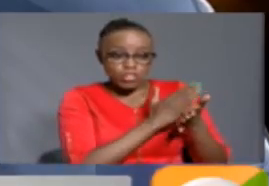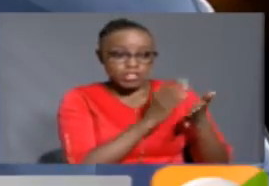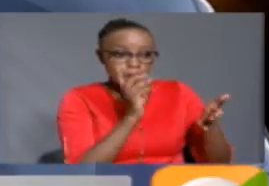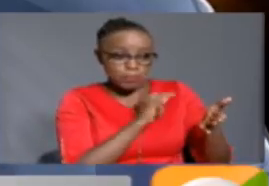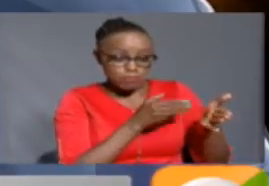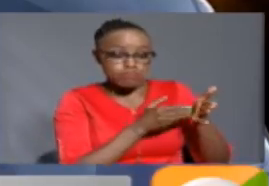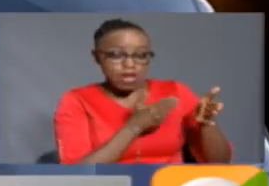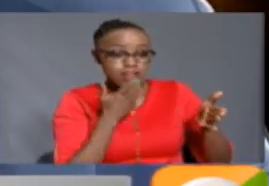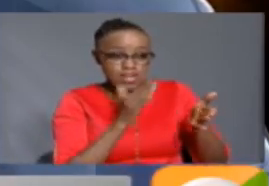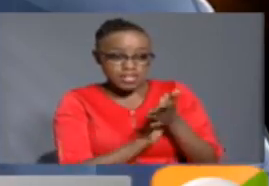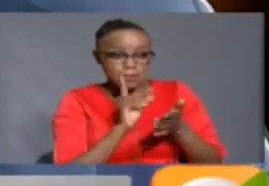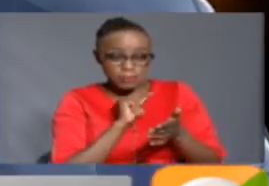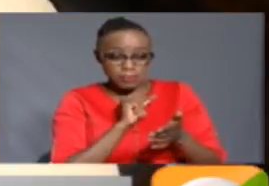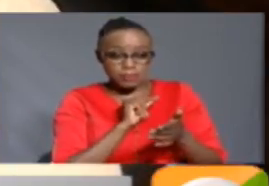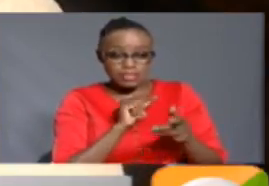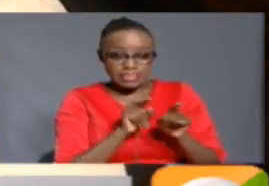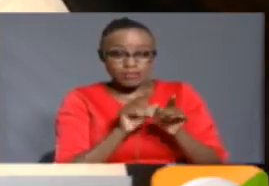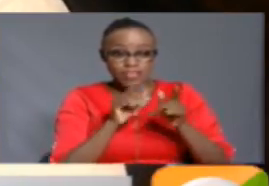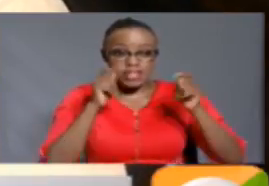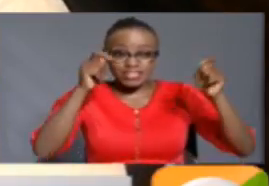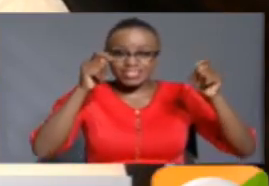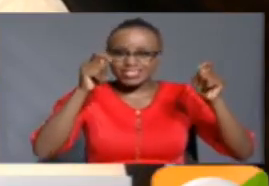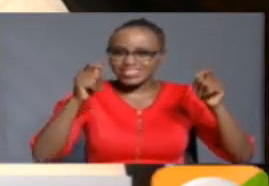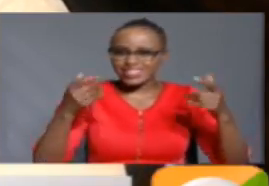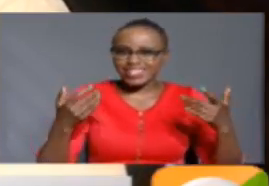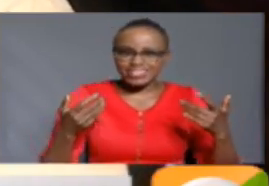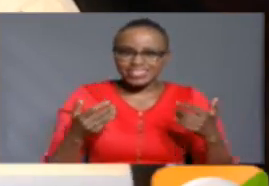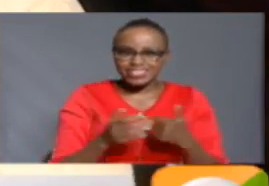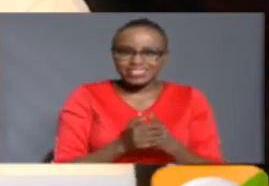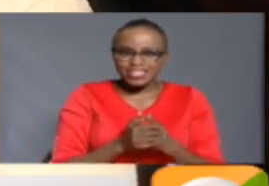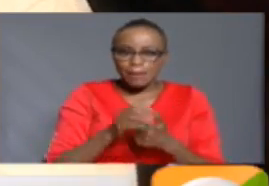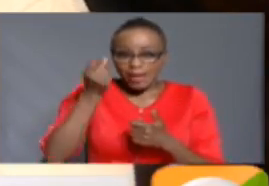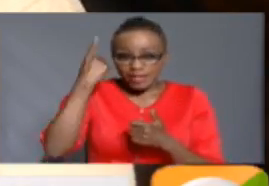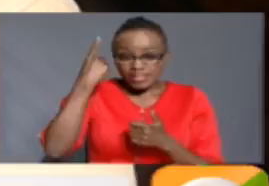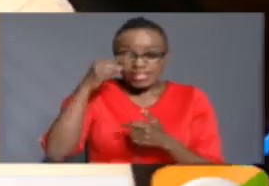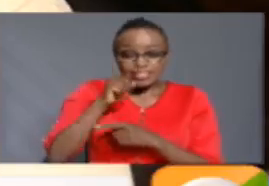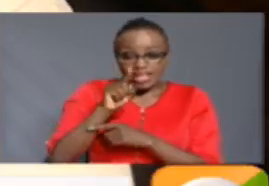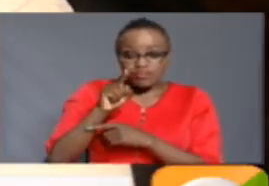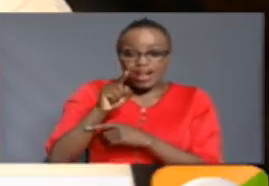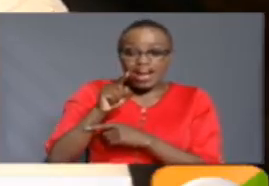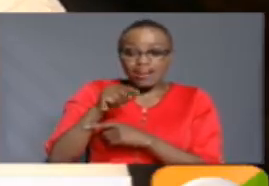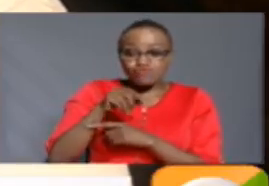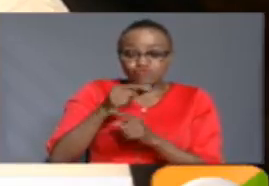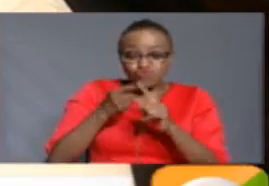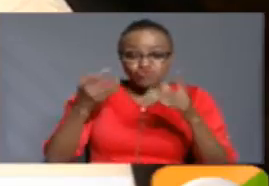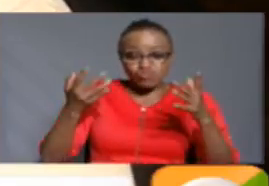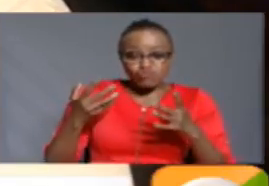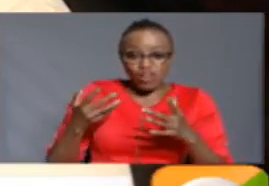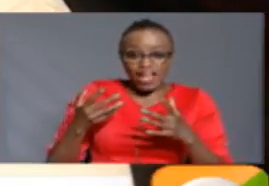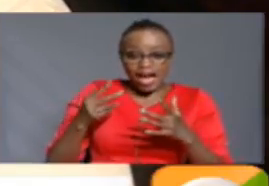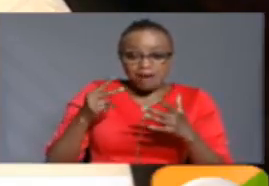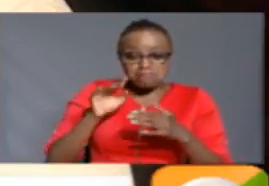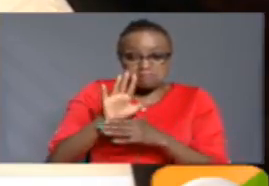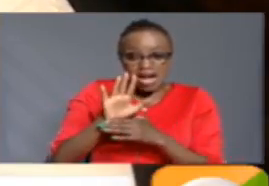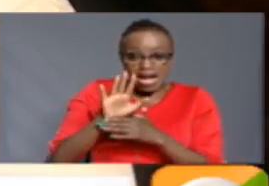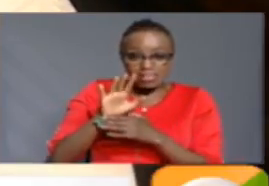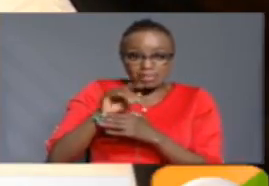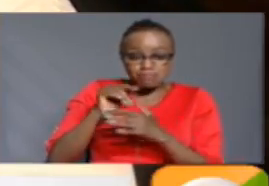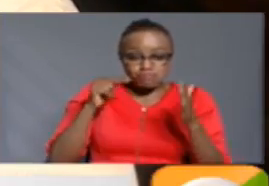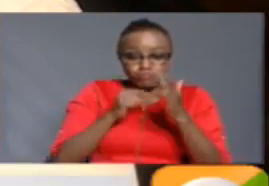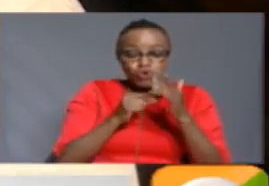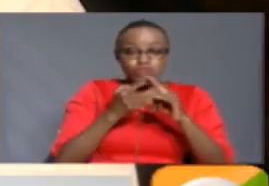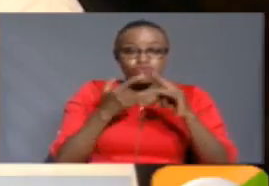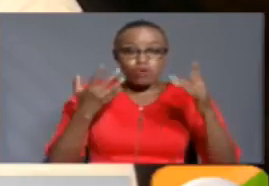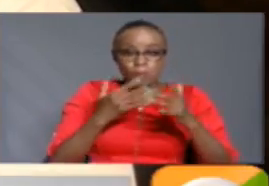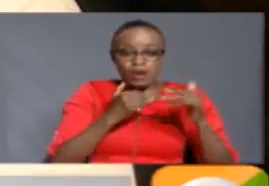them. And they still went on strike. So I understand where he's coming from, in the sense that I think that he